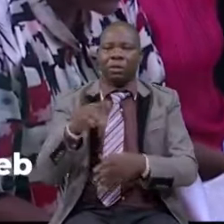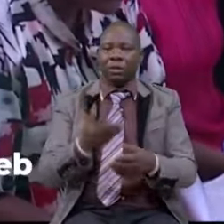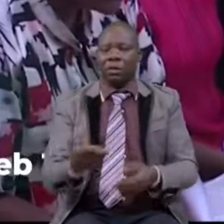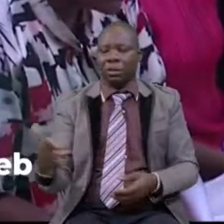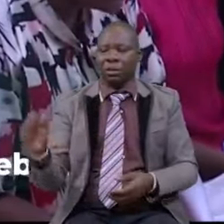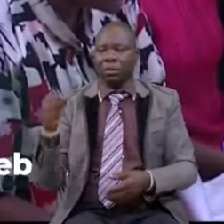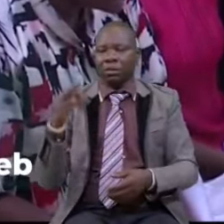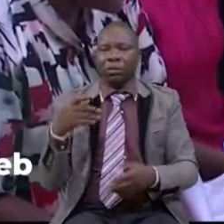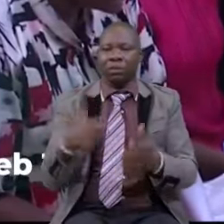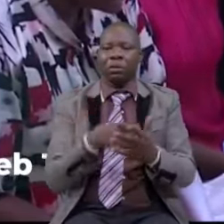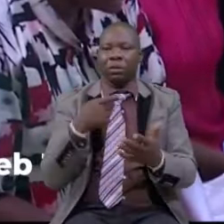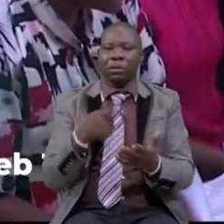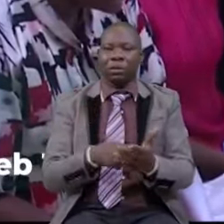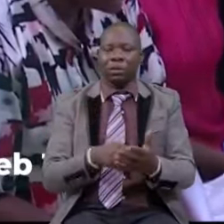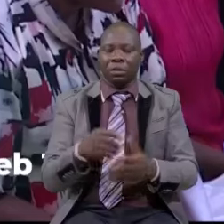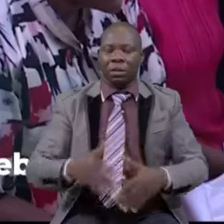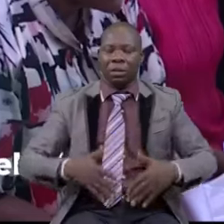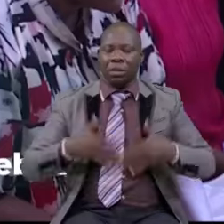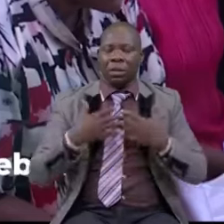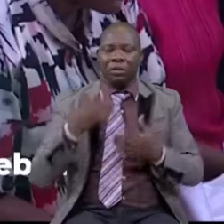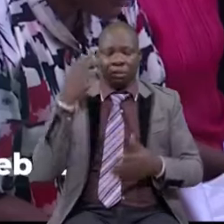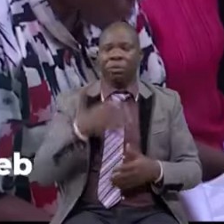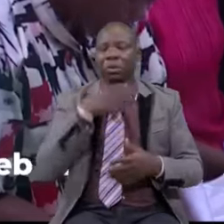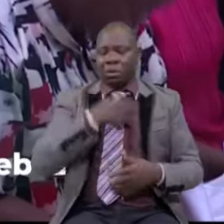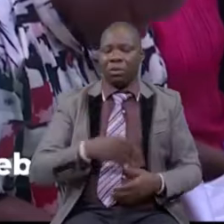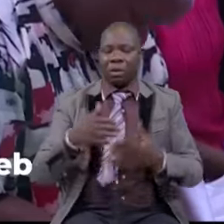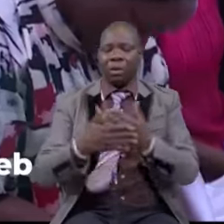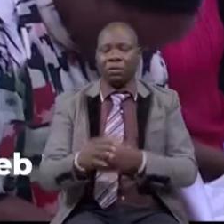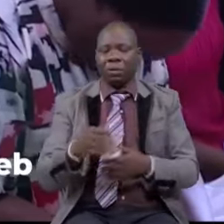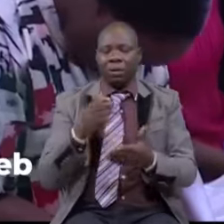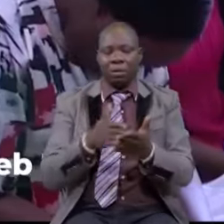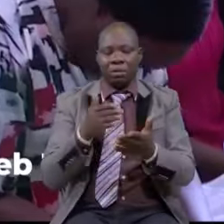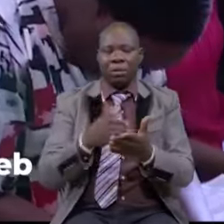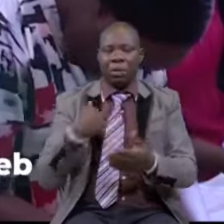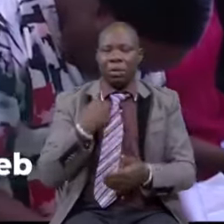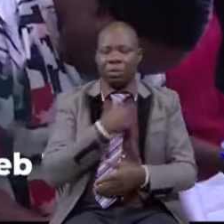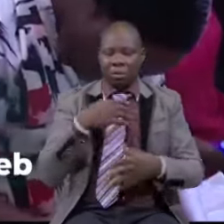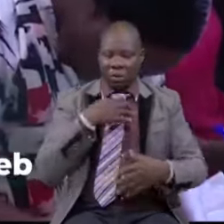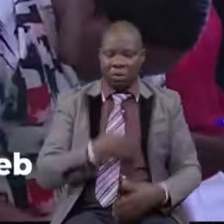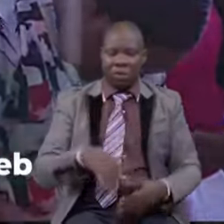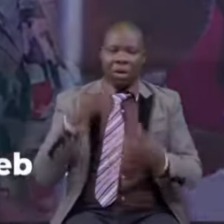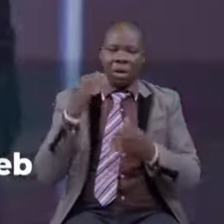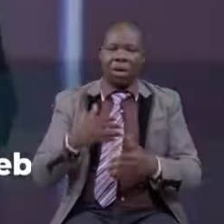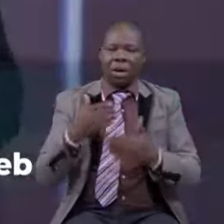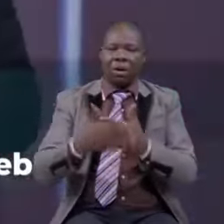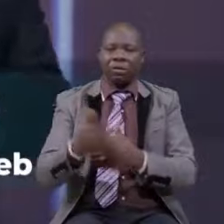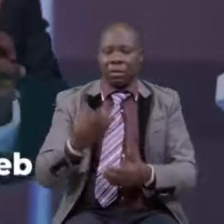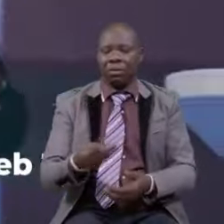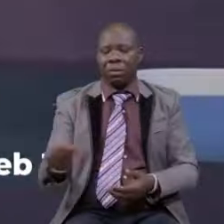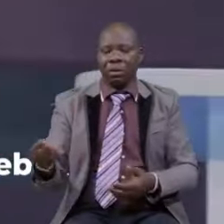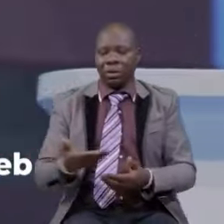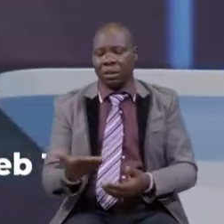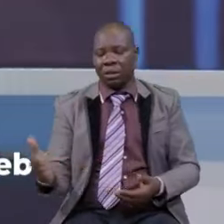life. We hunger after money, we hunger after material things, we